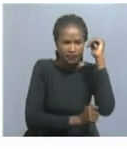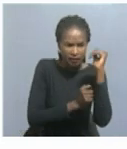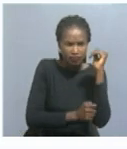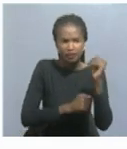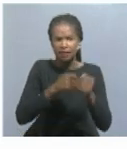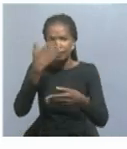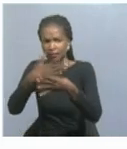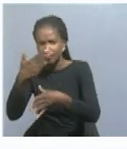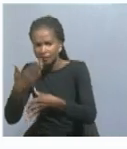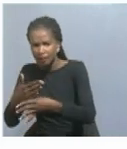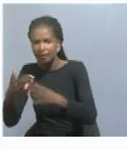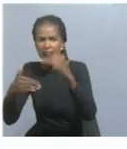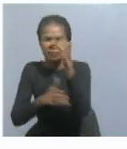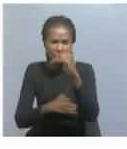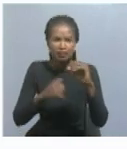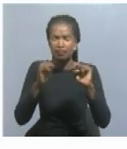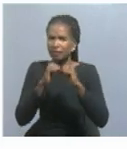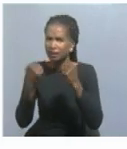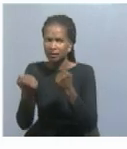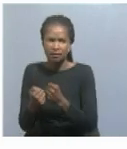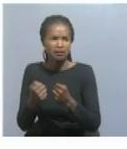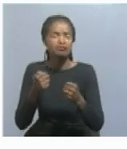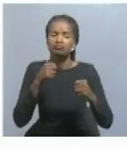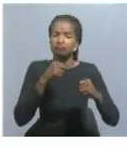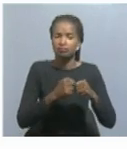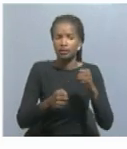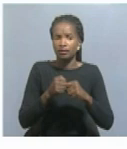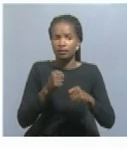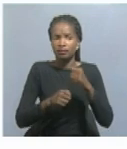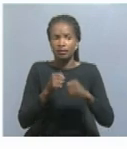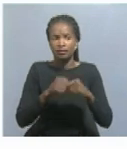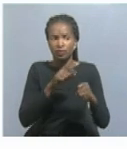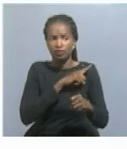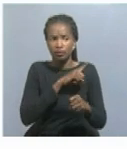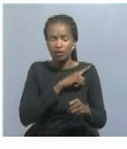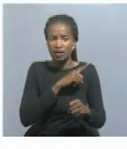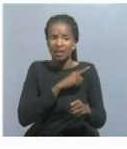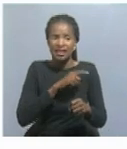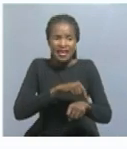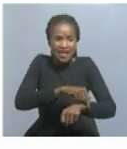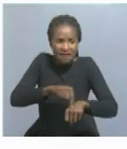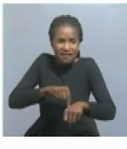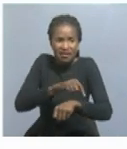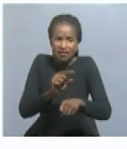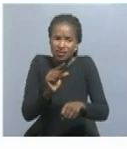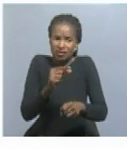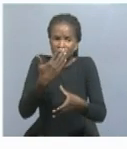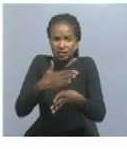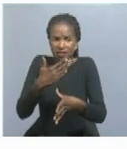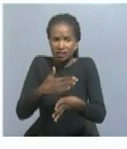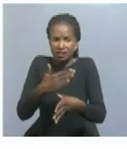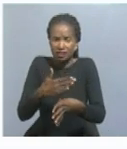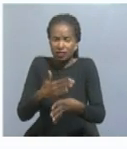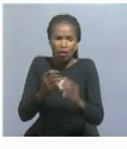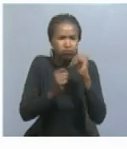were also they've had to limit their production and supply of